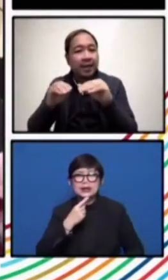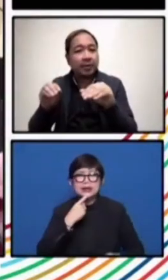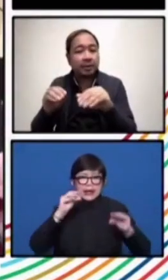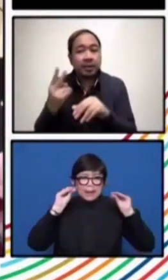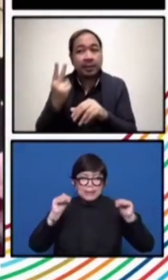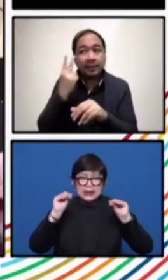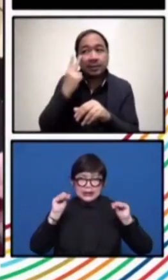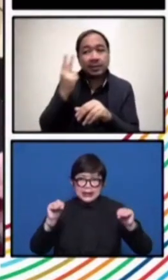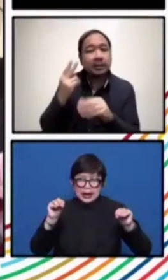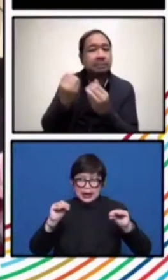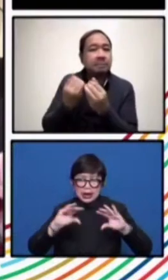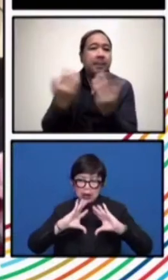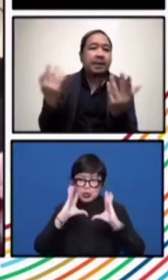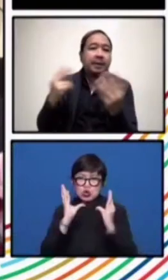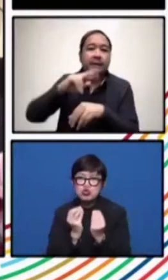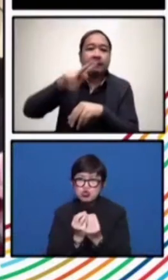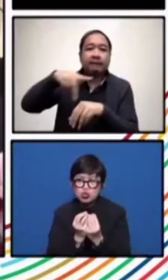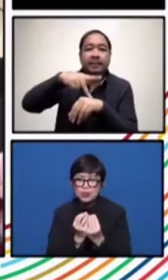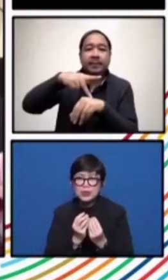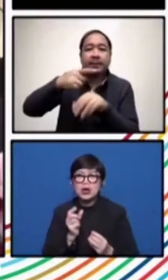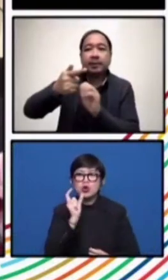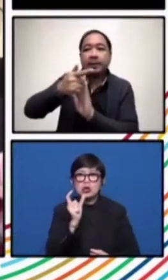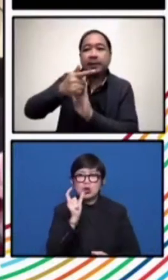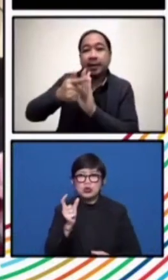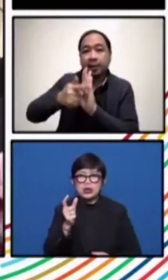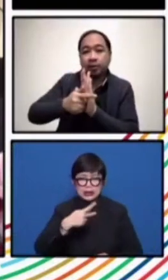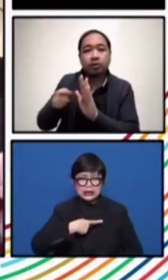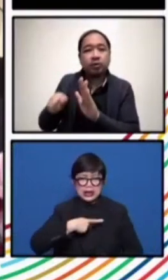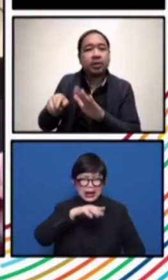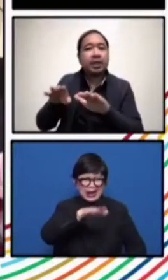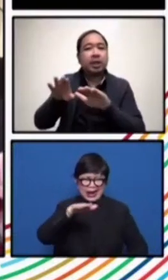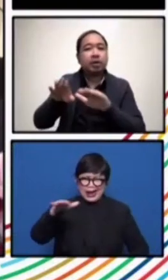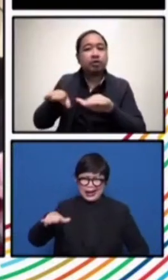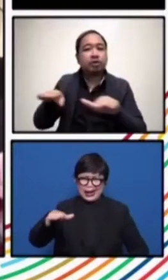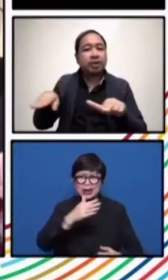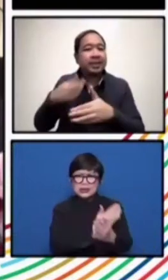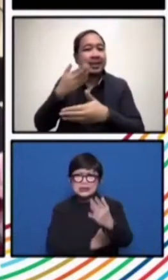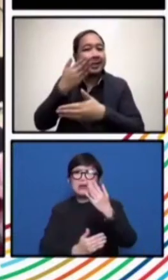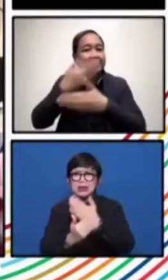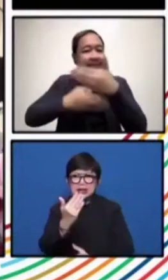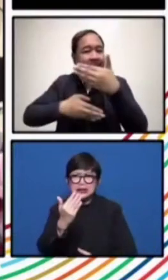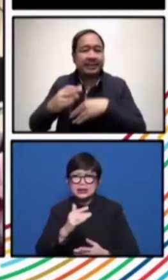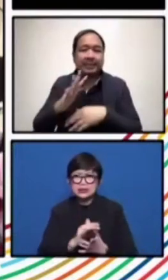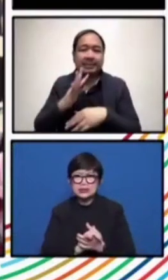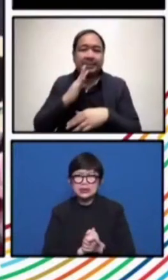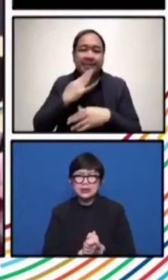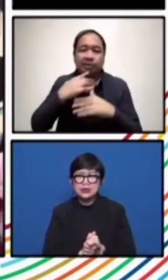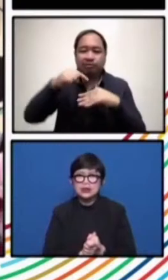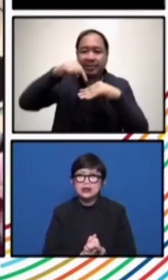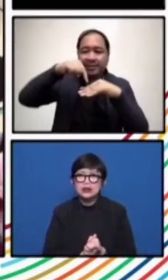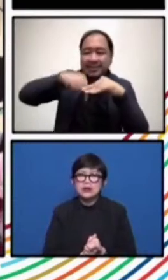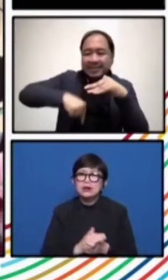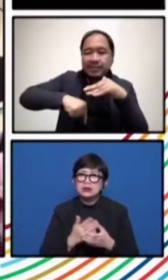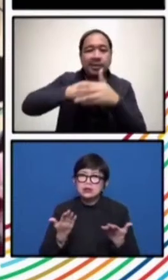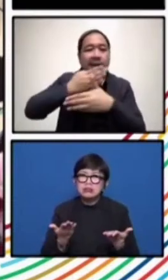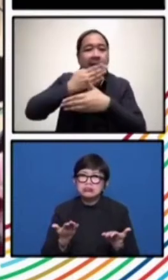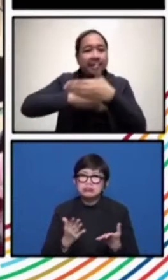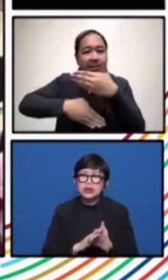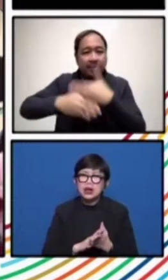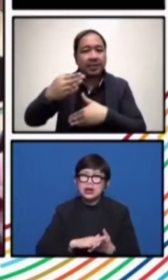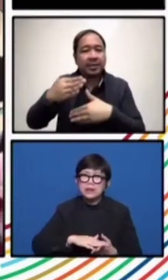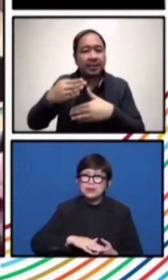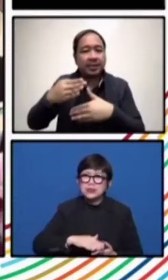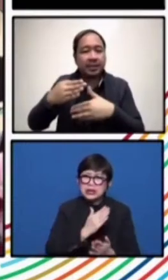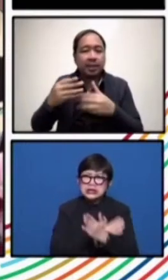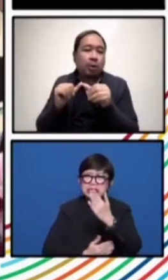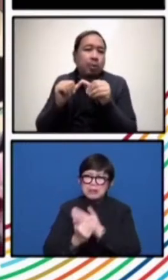legislations that children with disabilities those with severe disabilities are still in the segregated